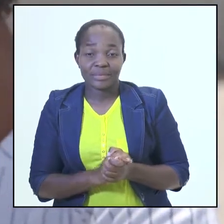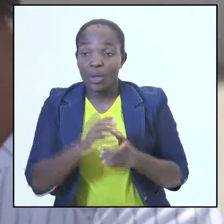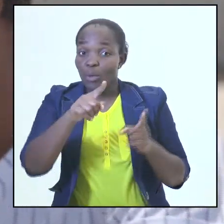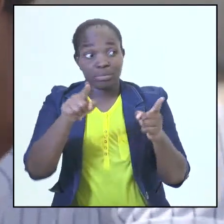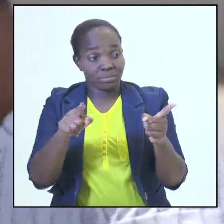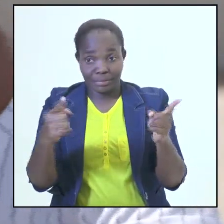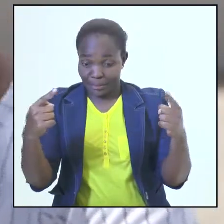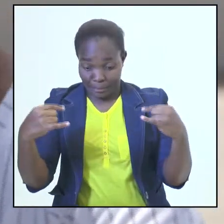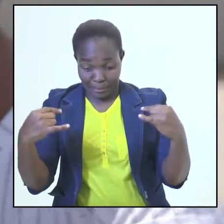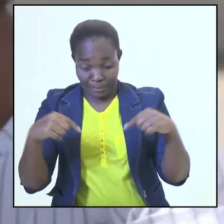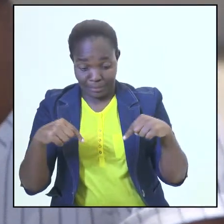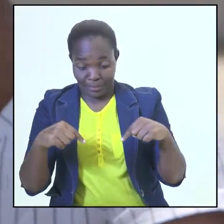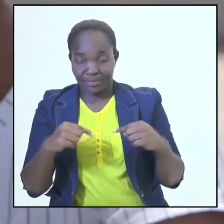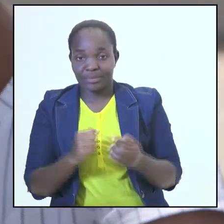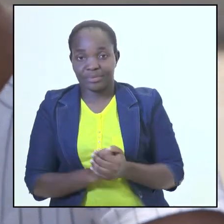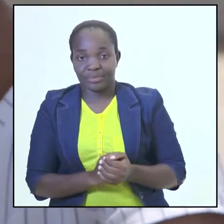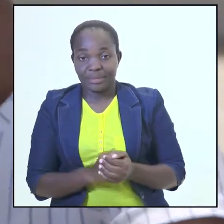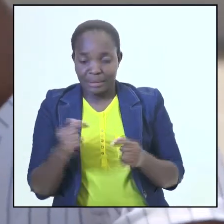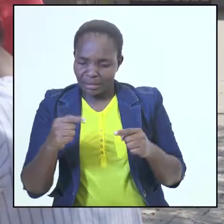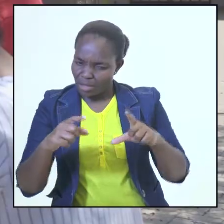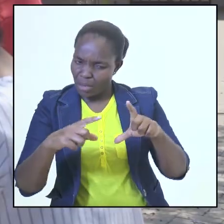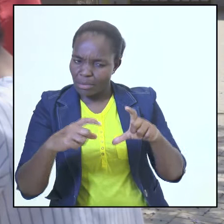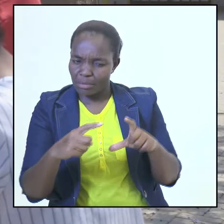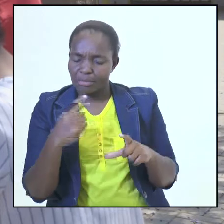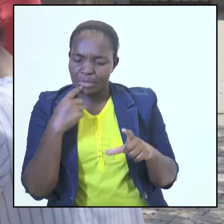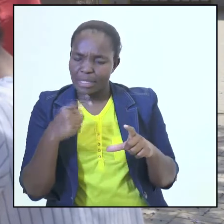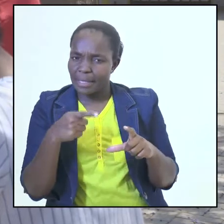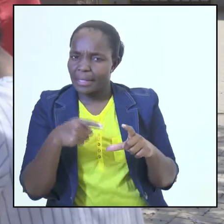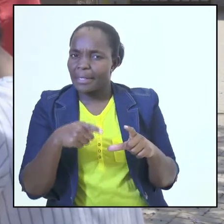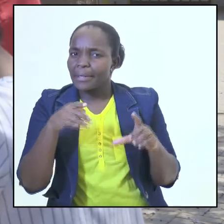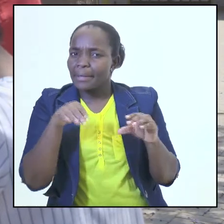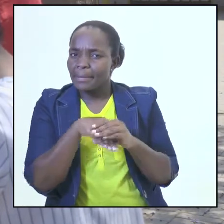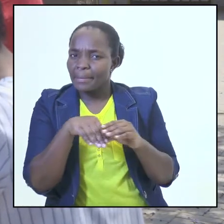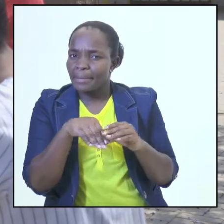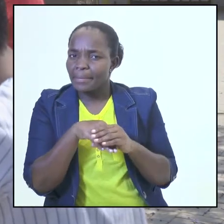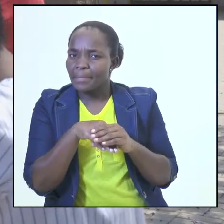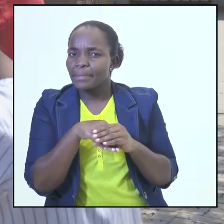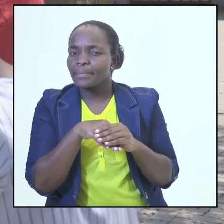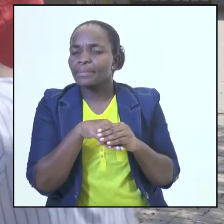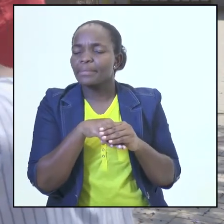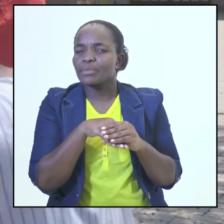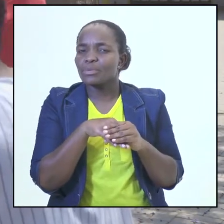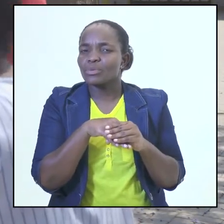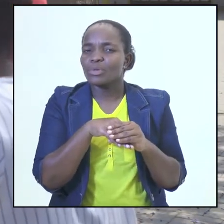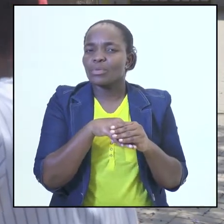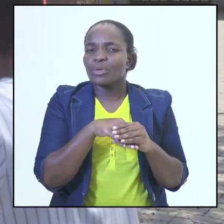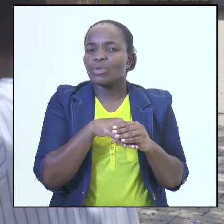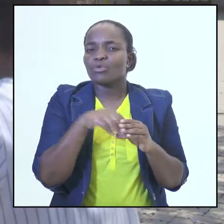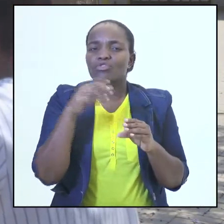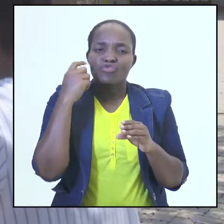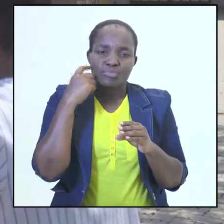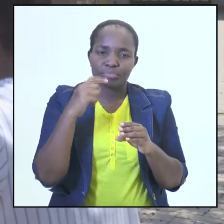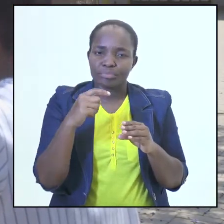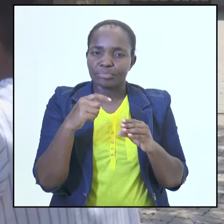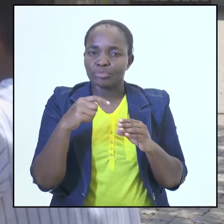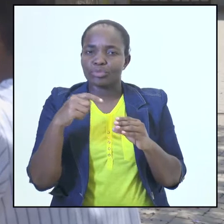guys, look what this newspaper article says. It says a member of the Royal British family is here in Namibia too. Probably to come